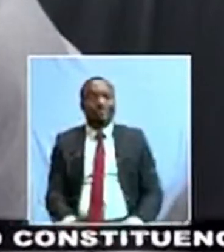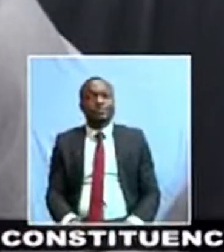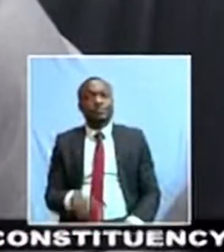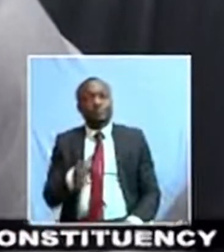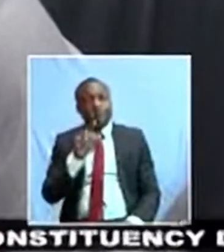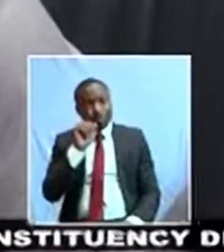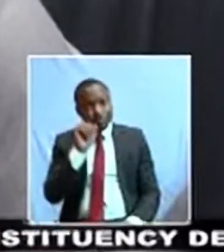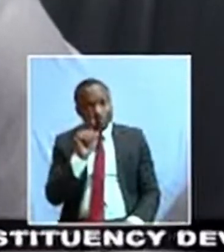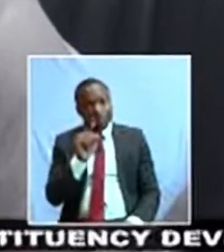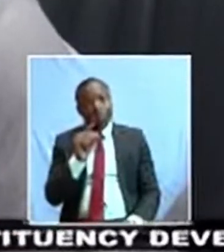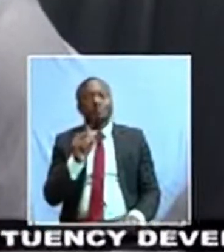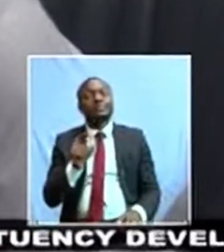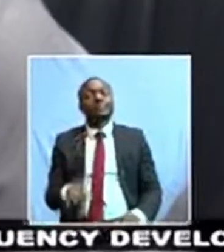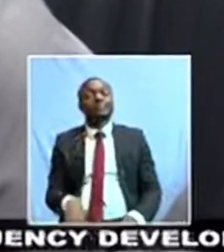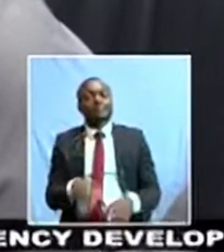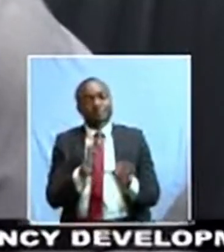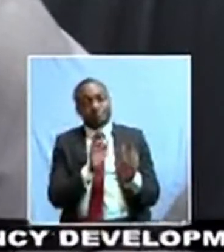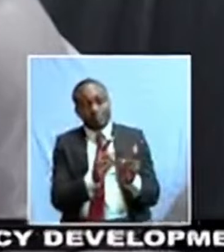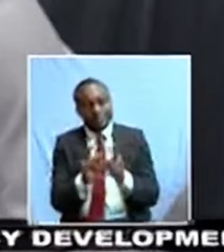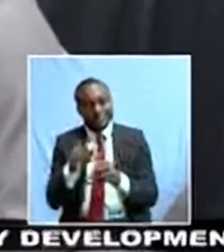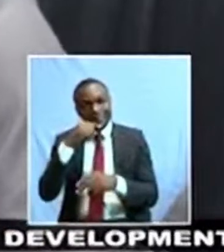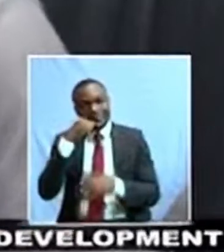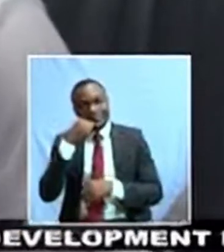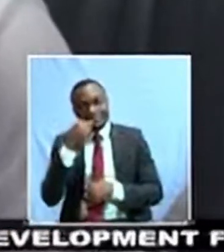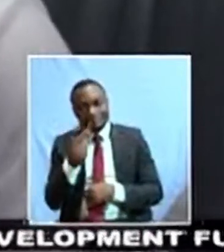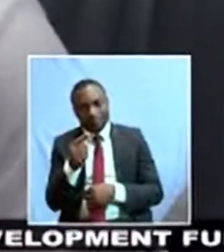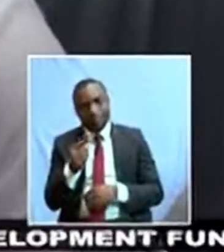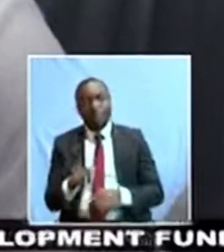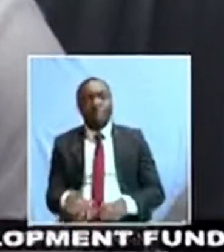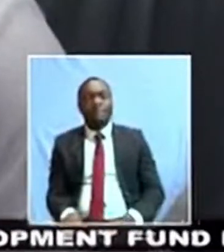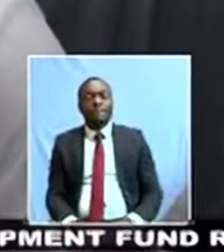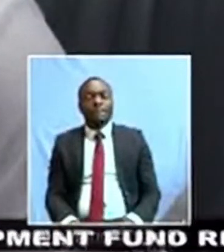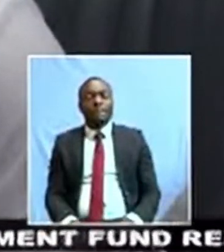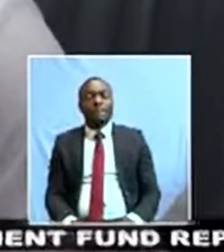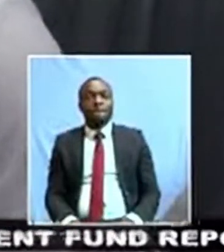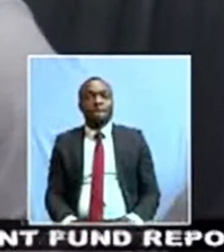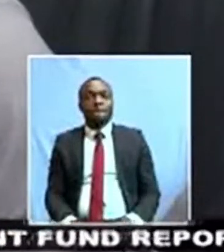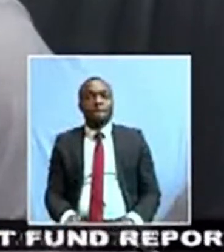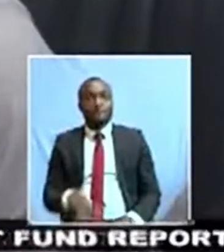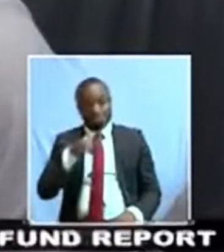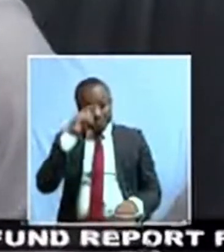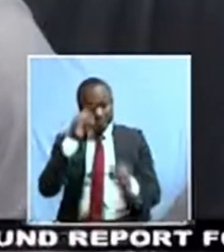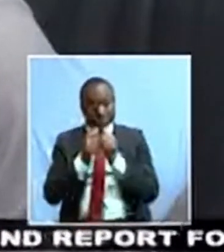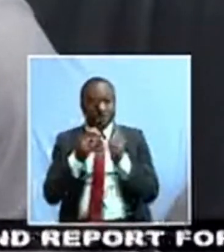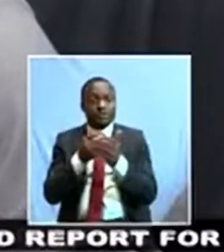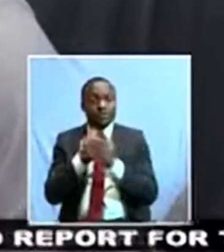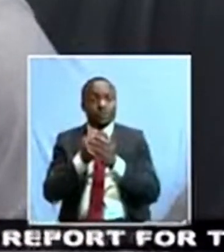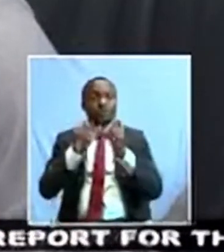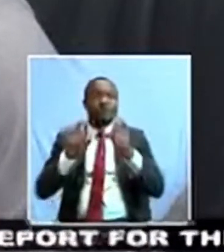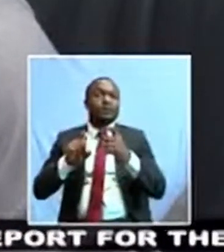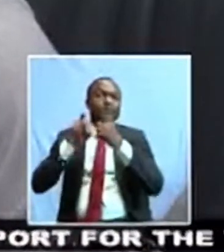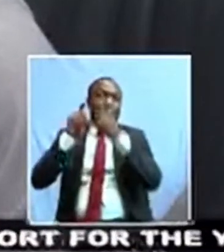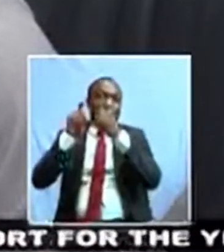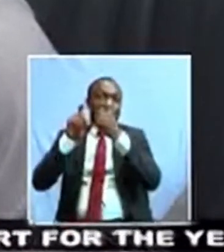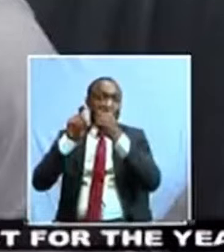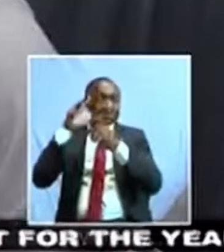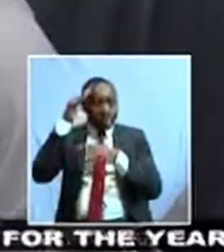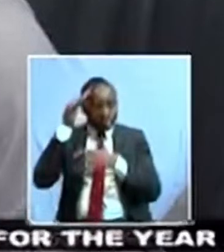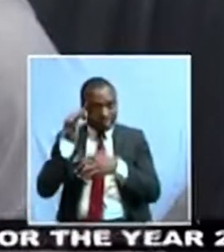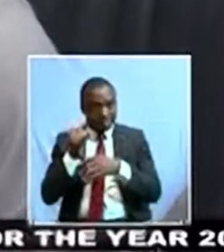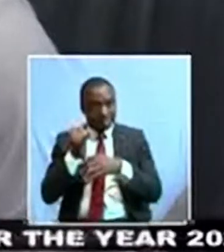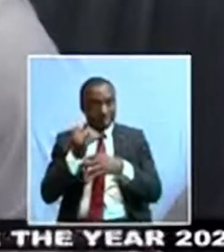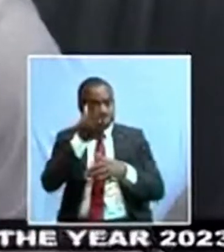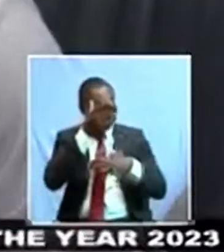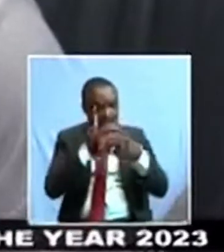you have since then responded to say due to financial challenges, that is why the bins and